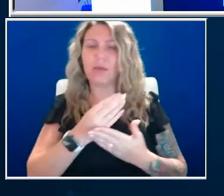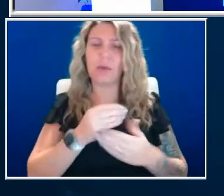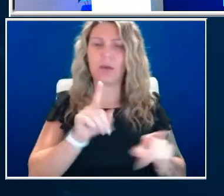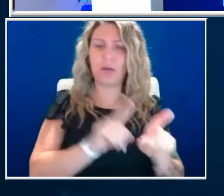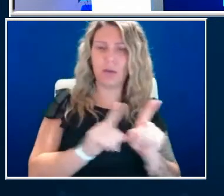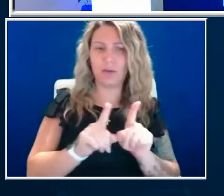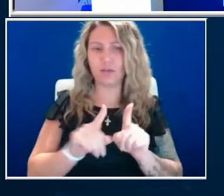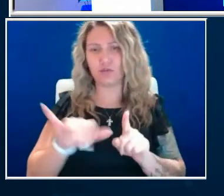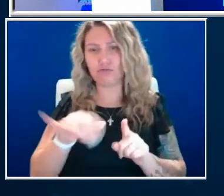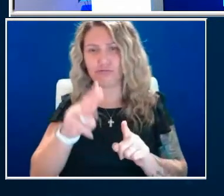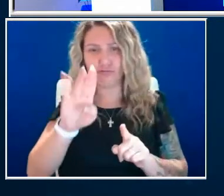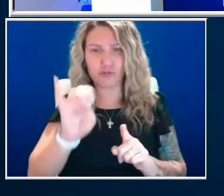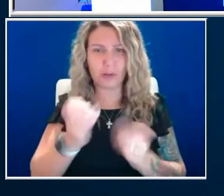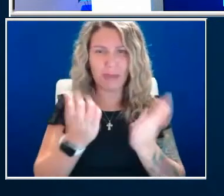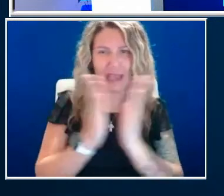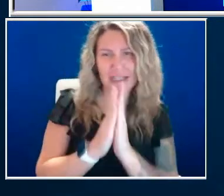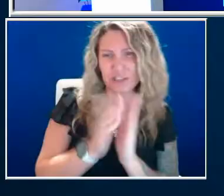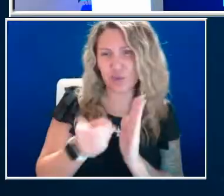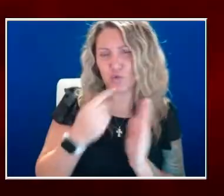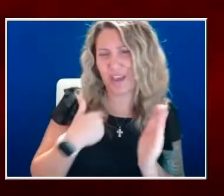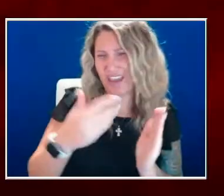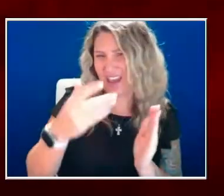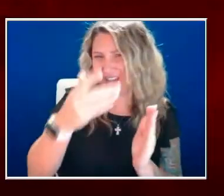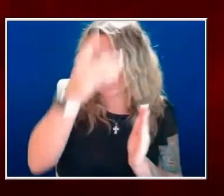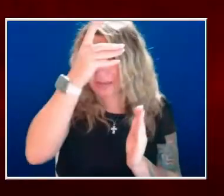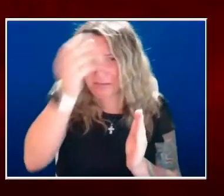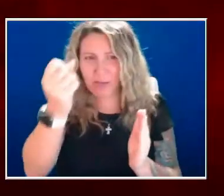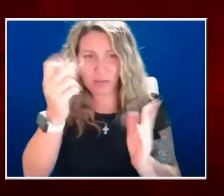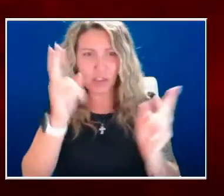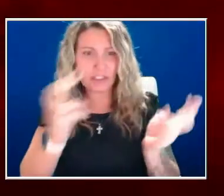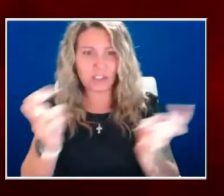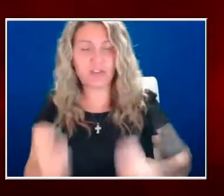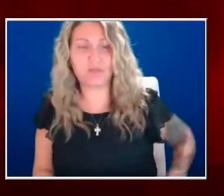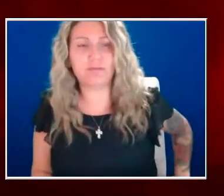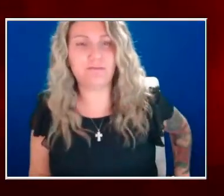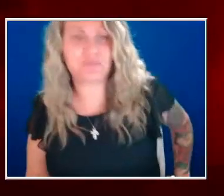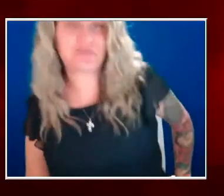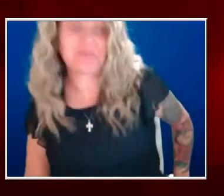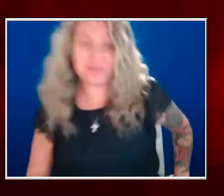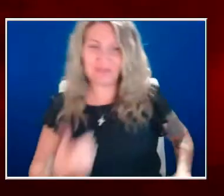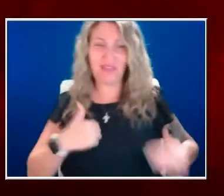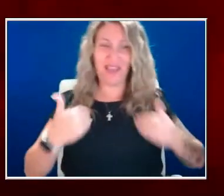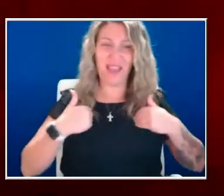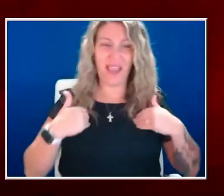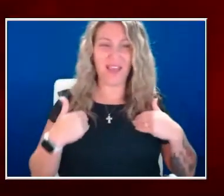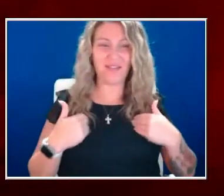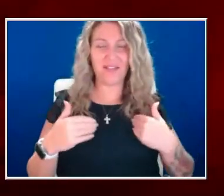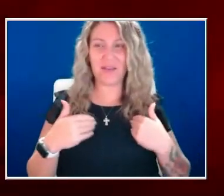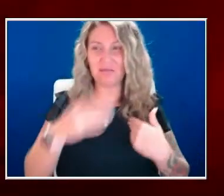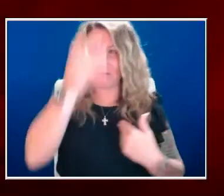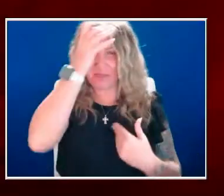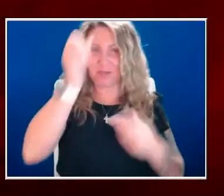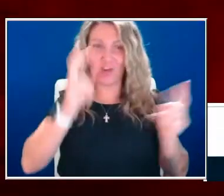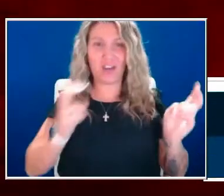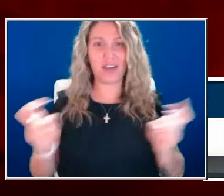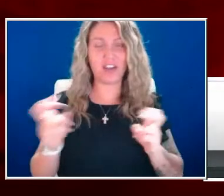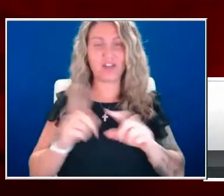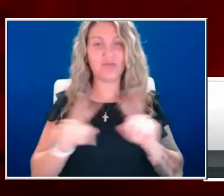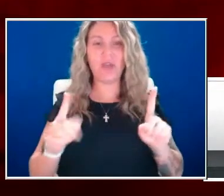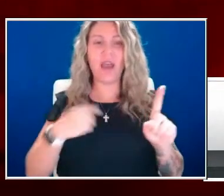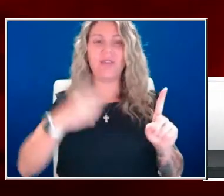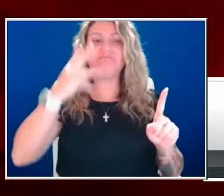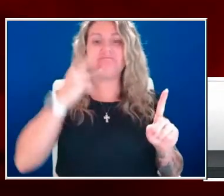you have any memory issues that are lingering. I have memory issues, but I went through